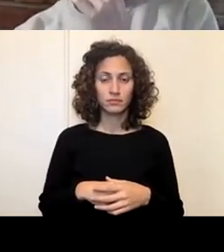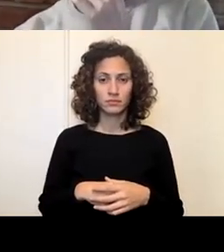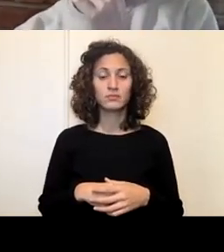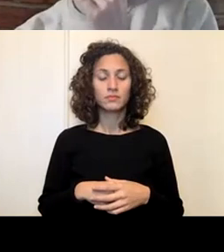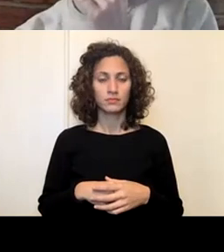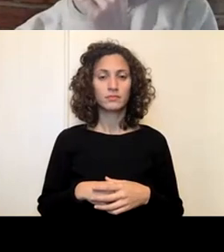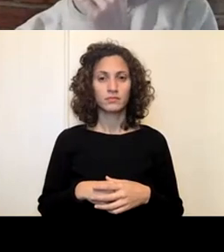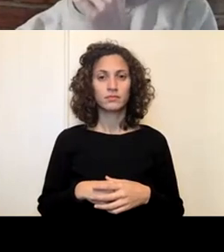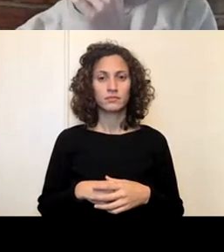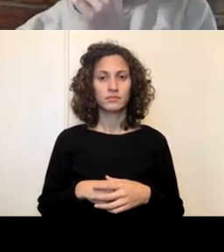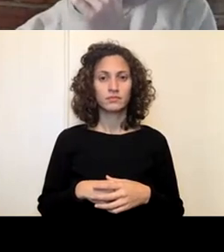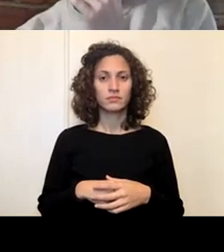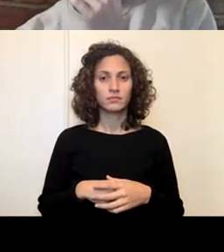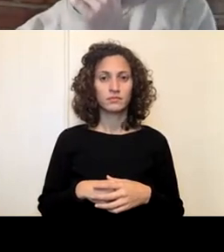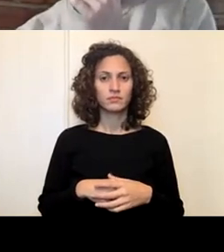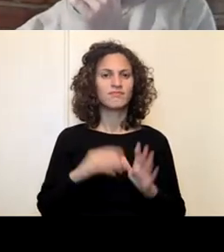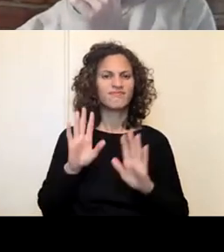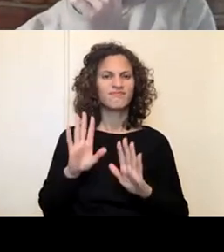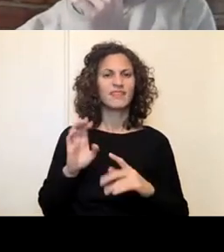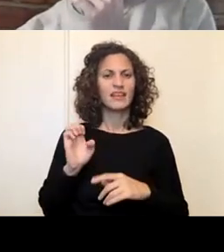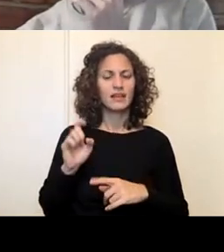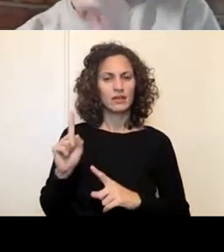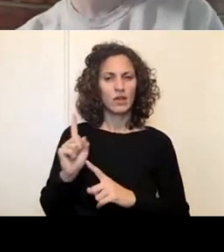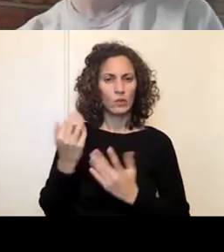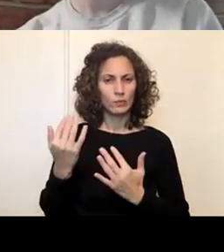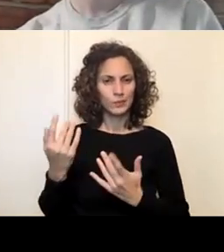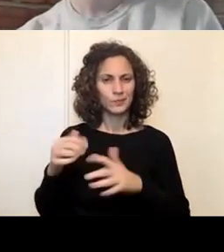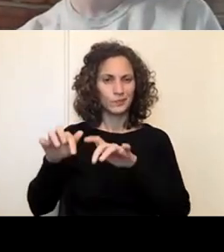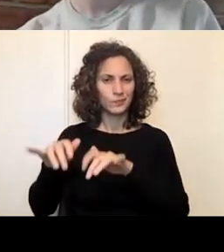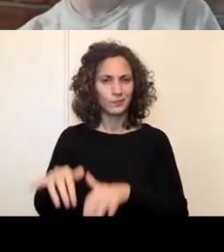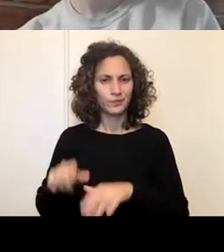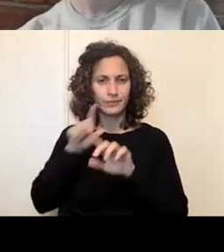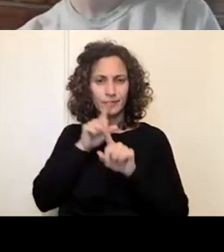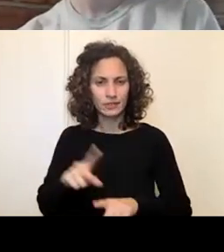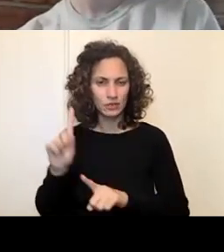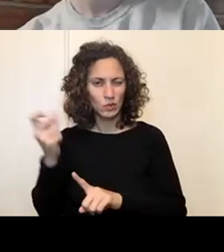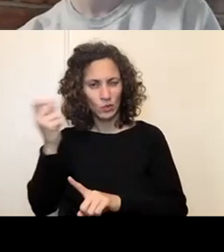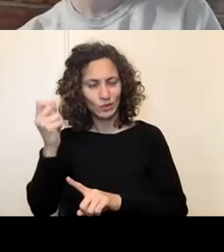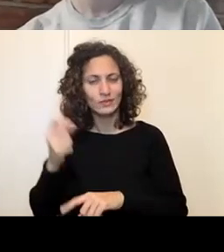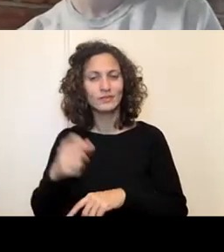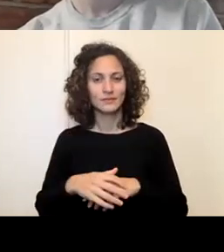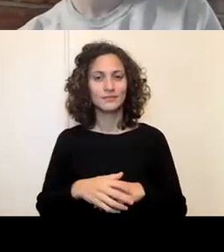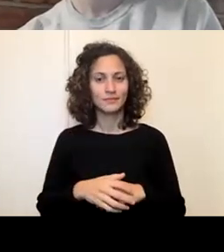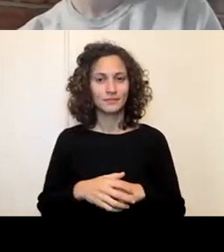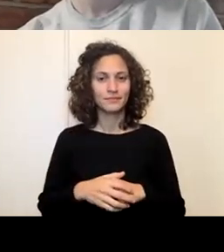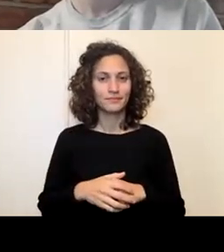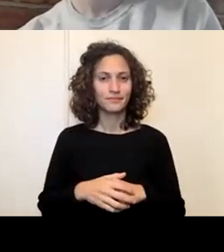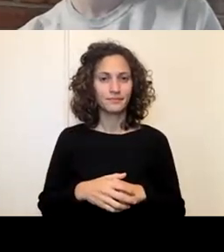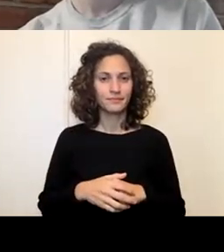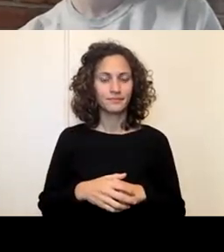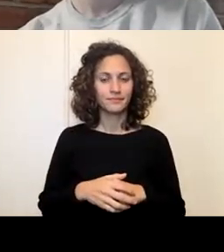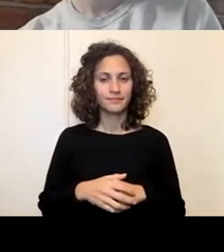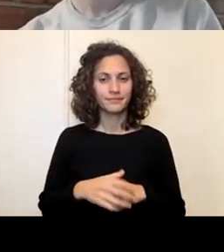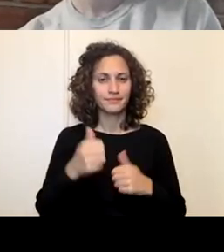Let's give Emerson some time to write out his answer, and let's come back. Okay. Write out their answer, and we'll come back to them. Okay. Thank